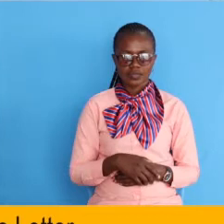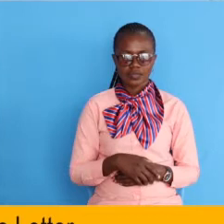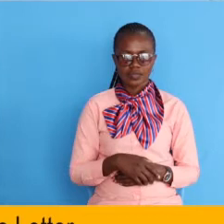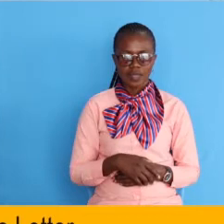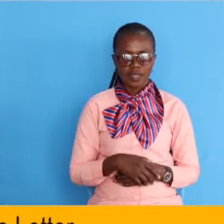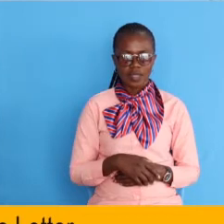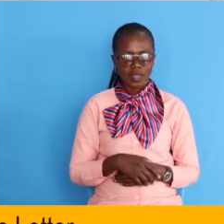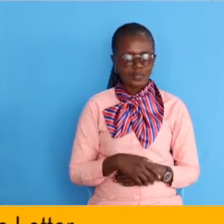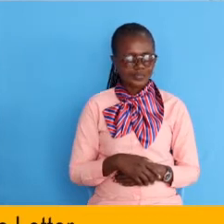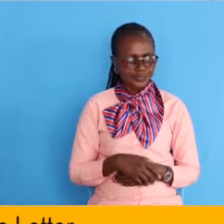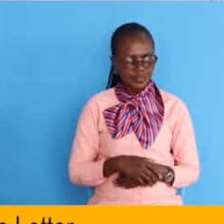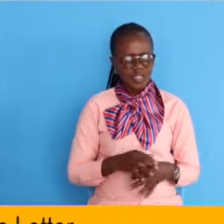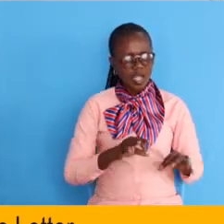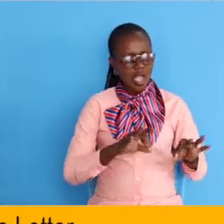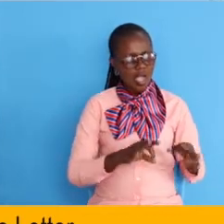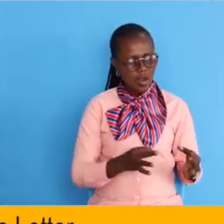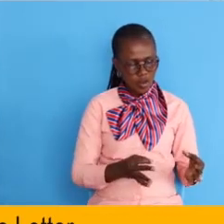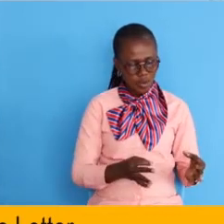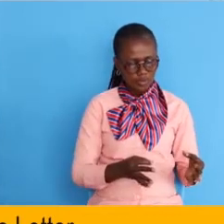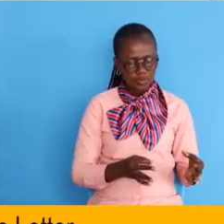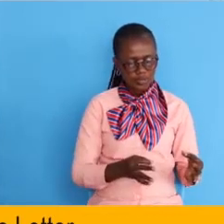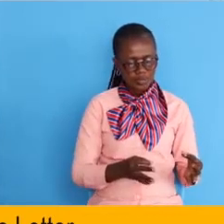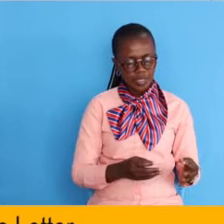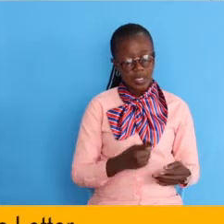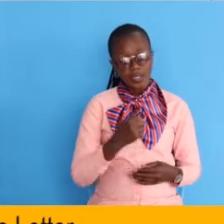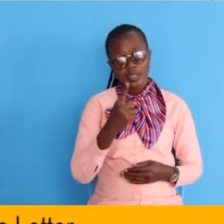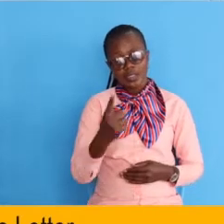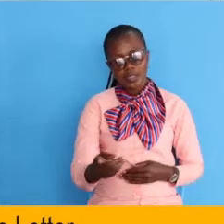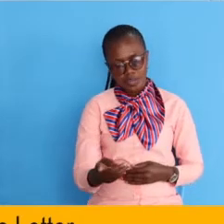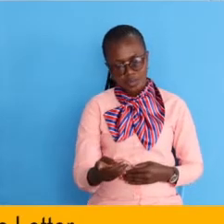how can you write a business letter?